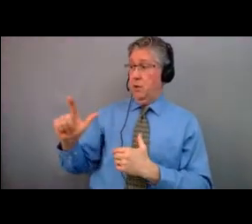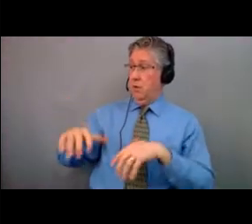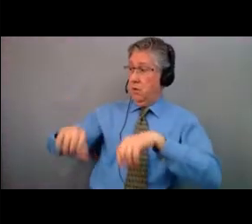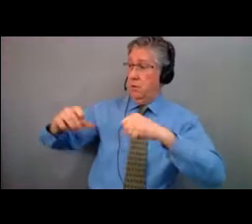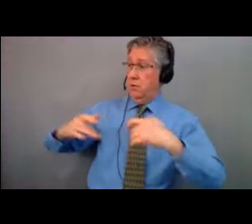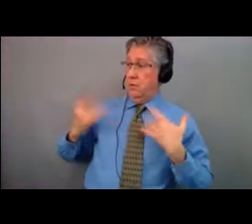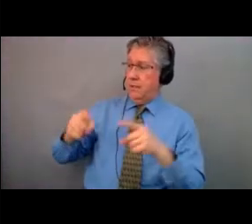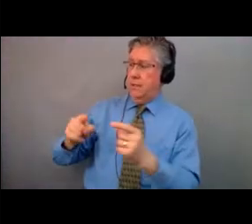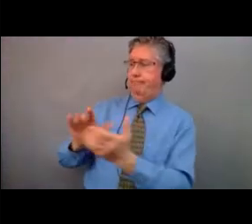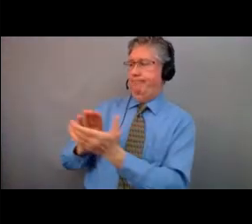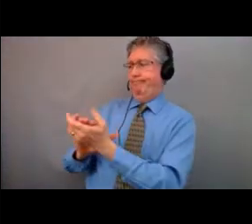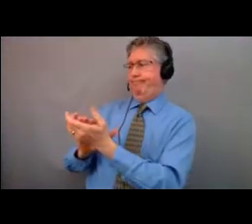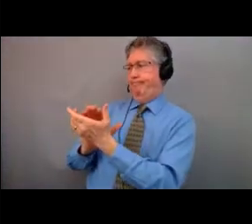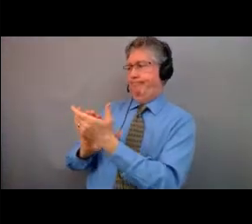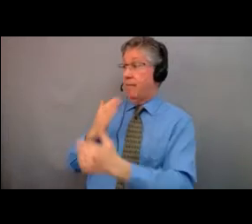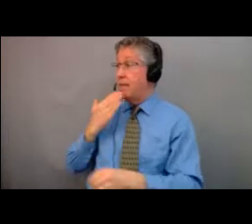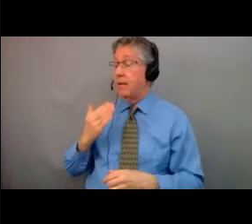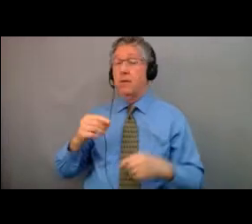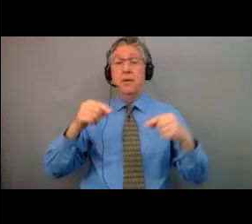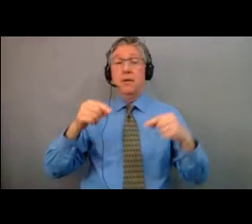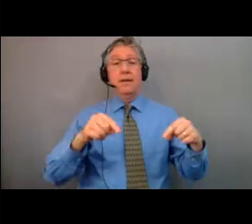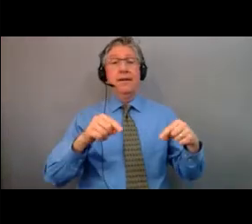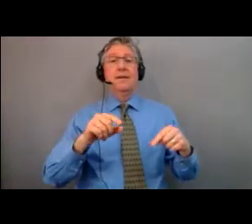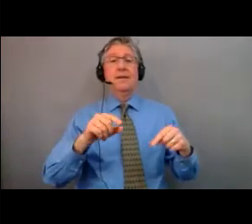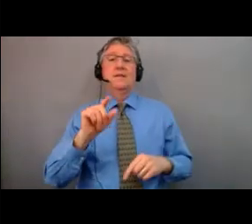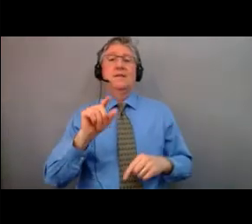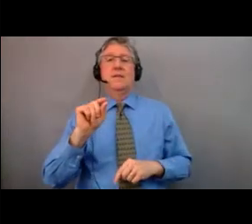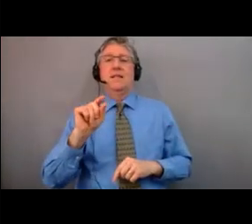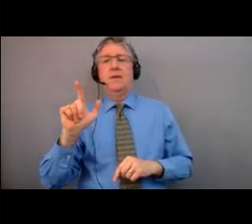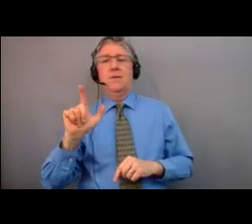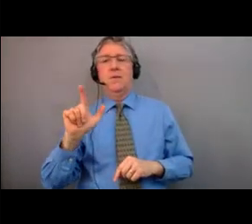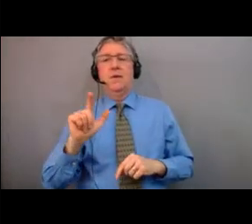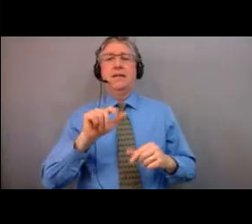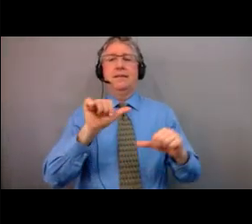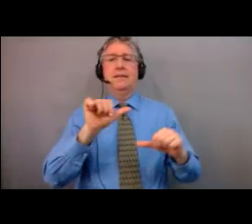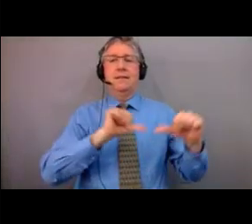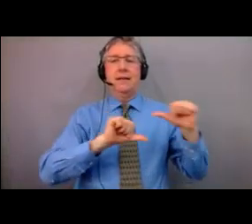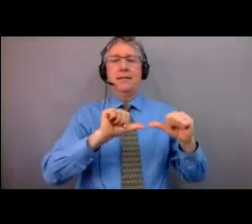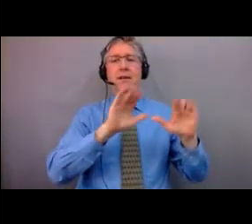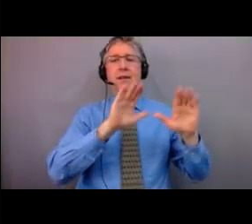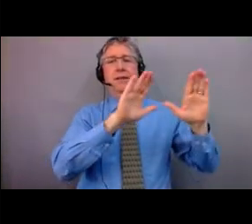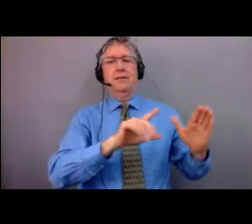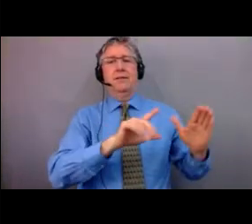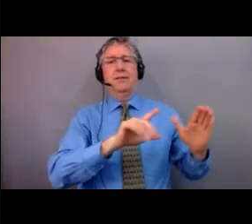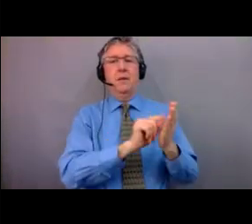2021 Outstanding Scientific Paper Recognition. Have a wonderful afternoon, everyone.